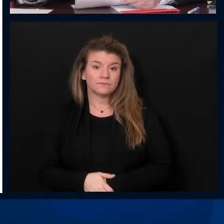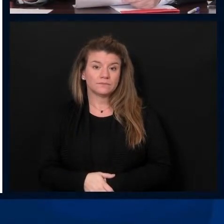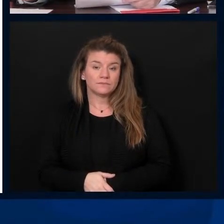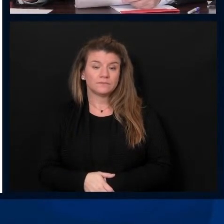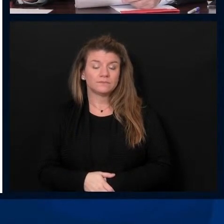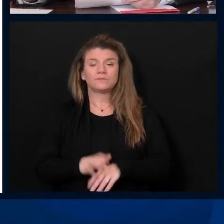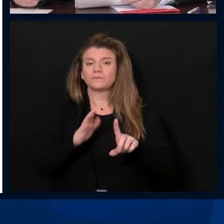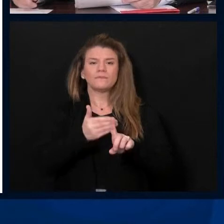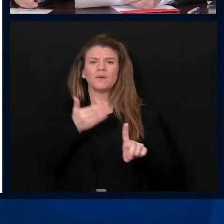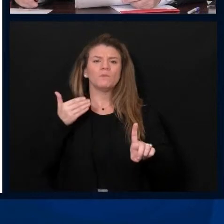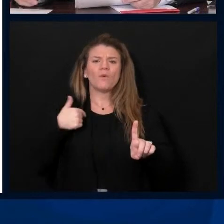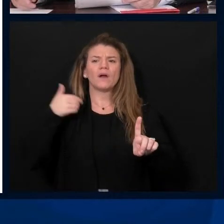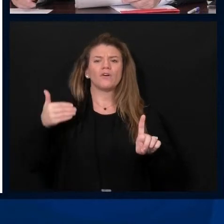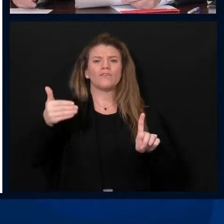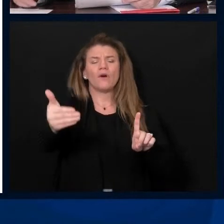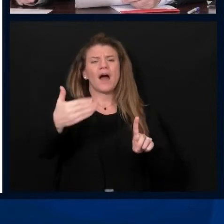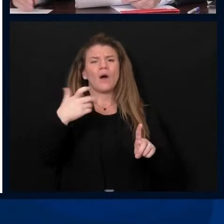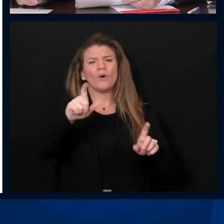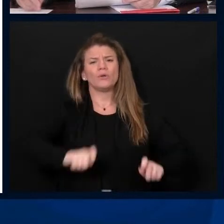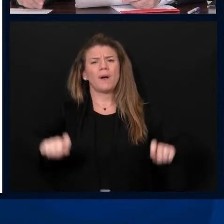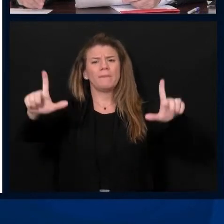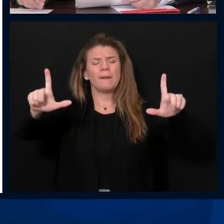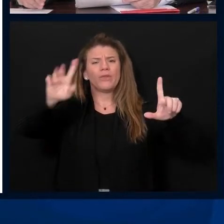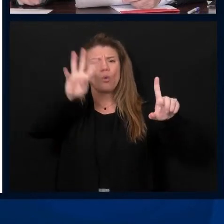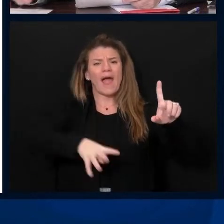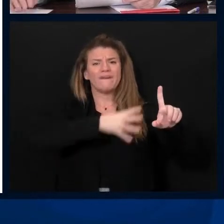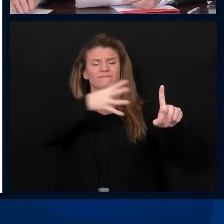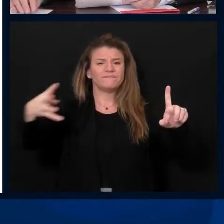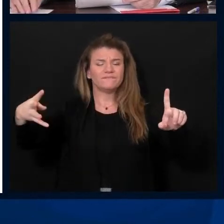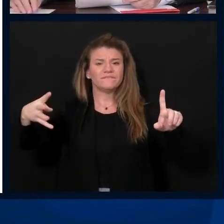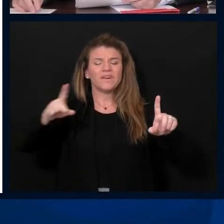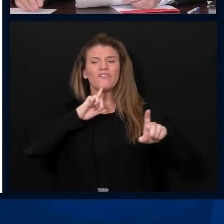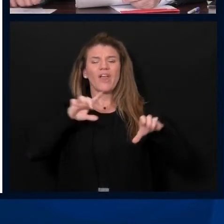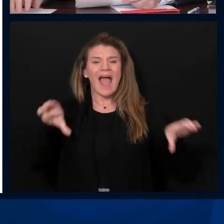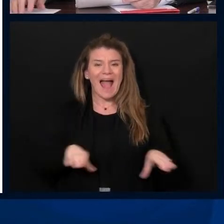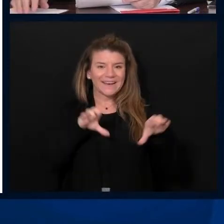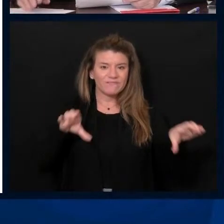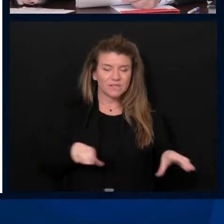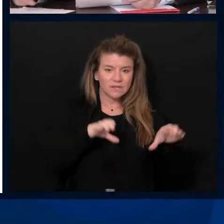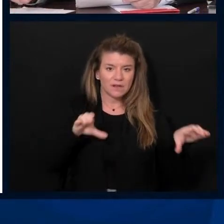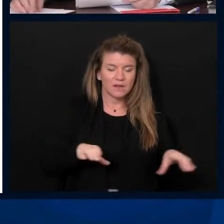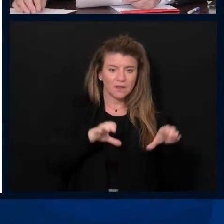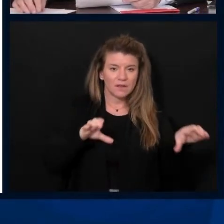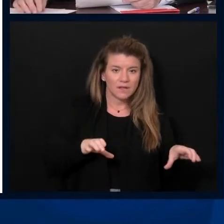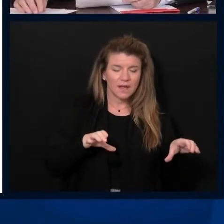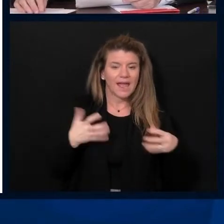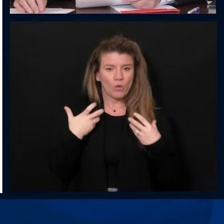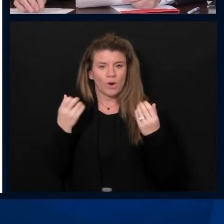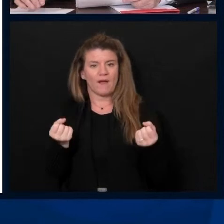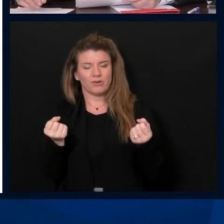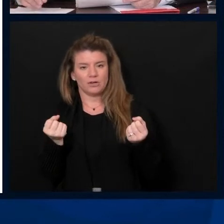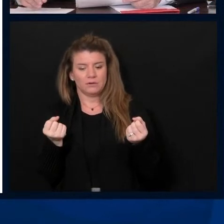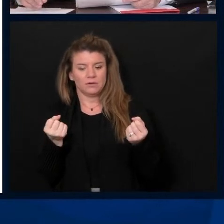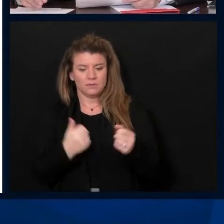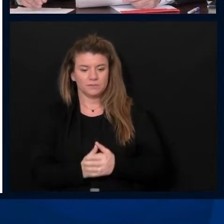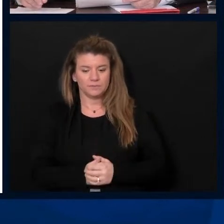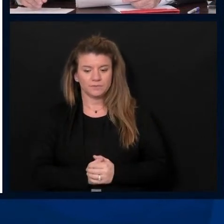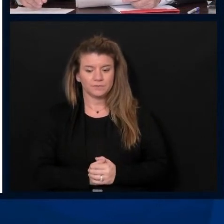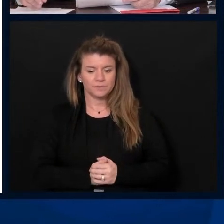Before I go any further, Jordan, throw up the graph on the active and the recovered cases.